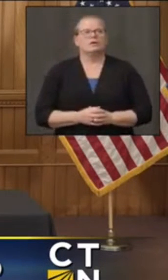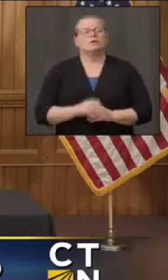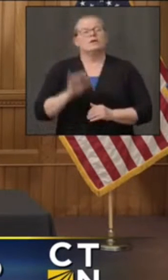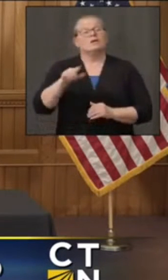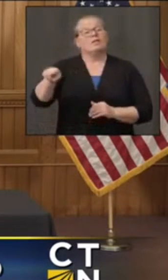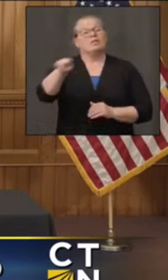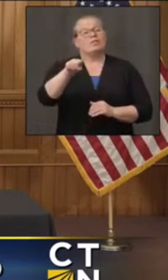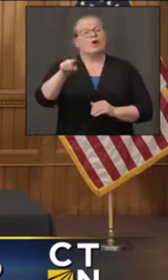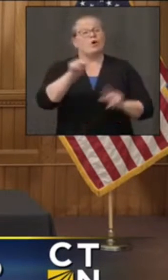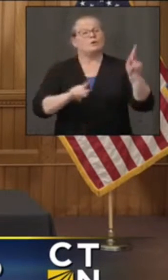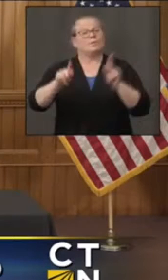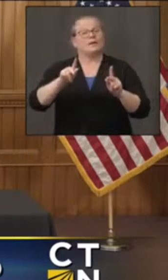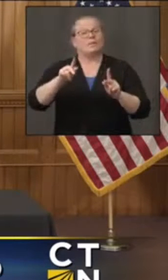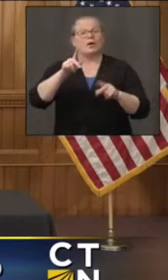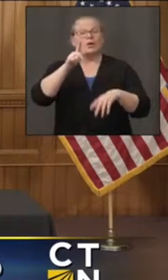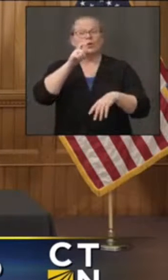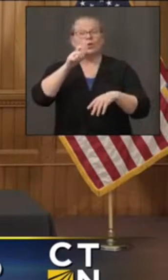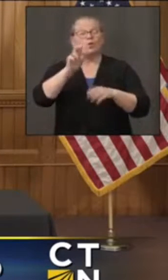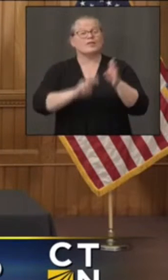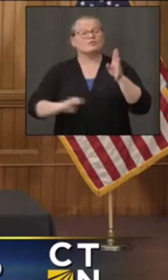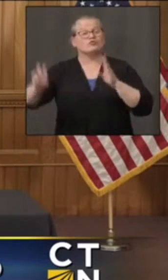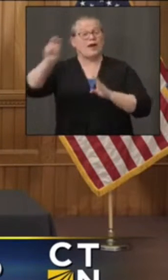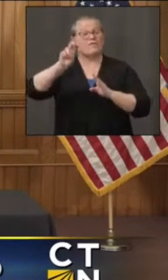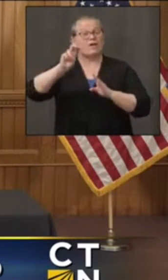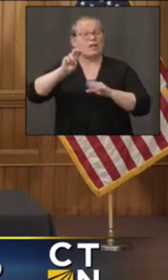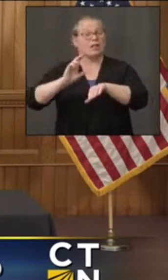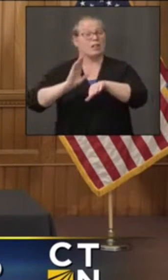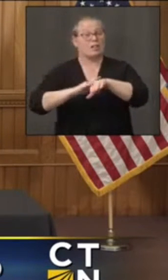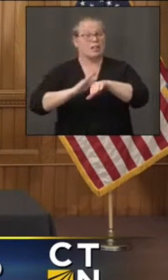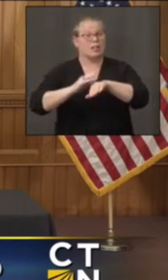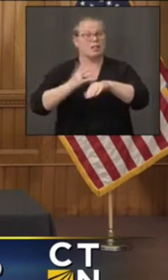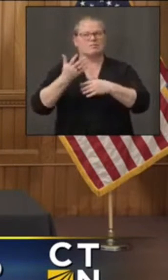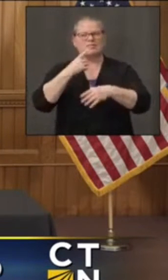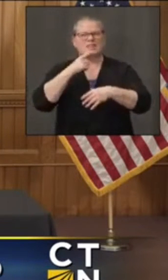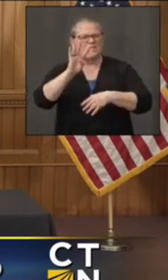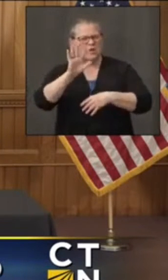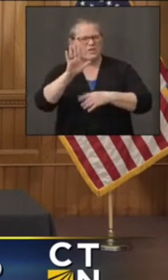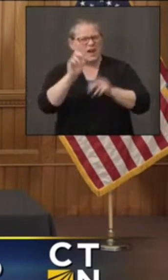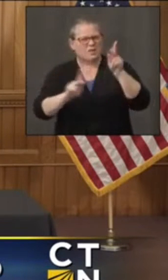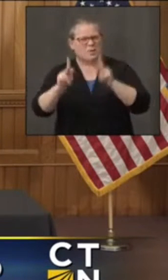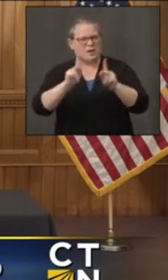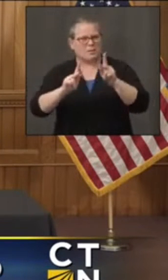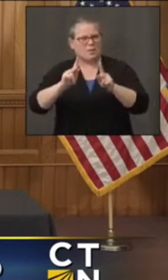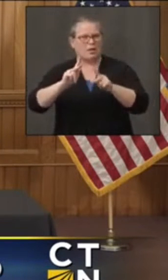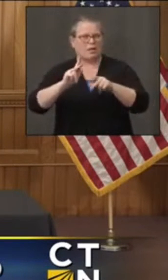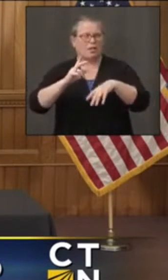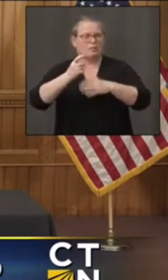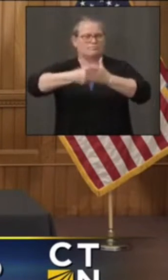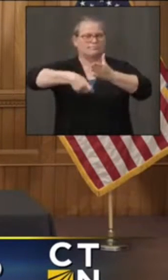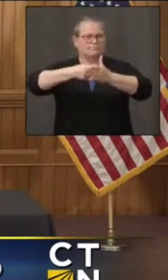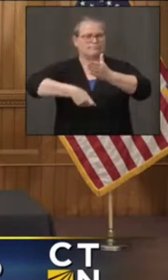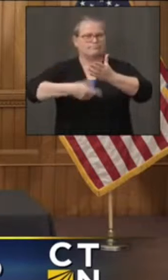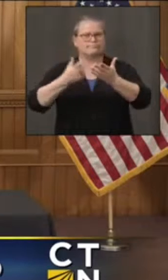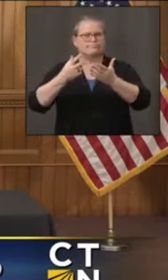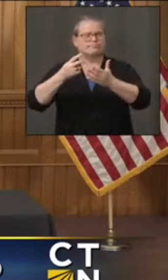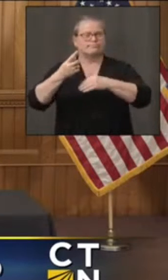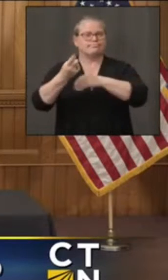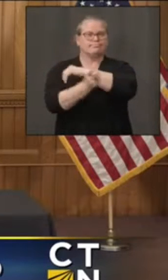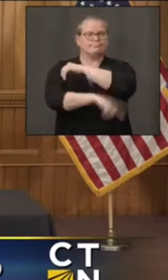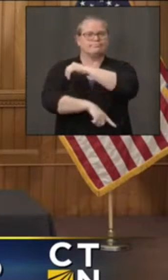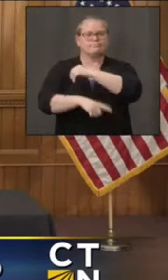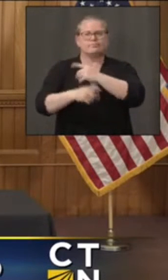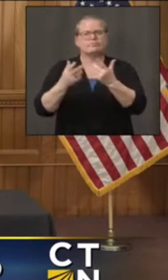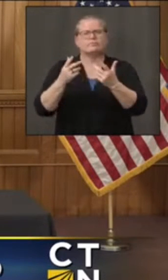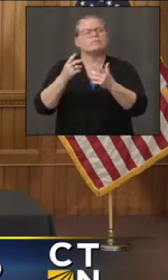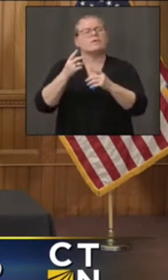for violating the travel ban, do you have a breakdown of state residents versus out-of-state residents?